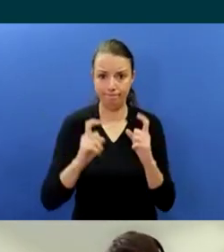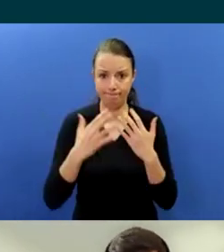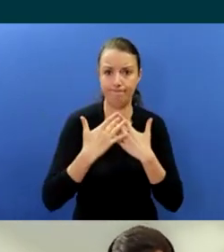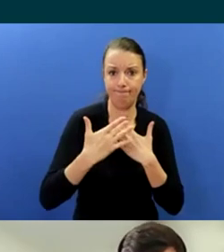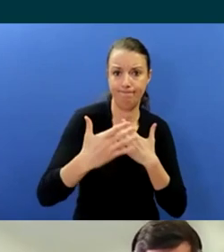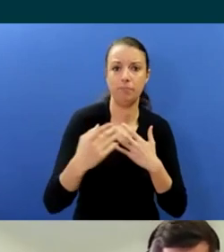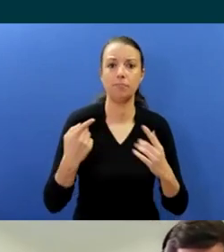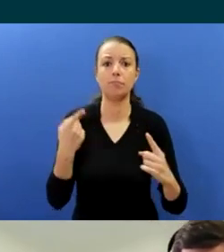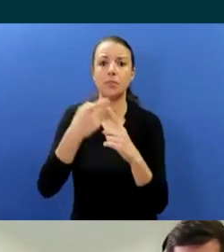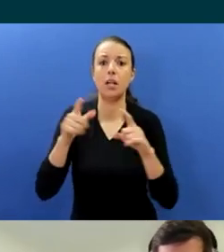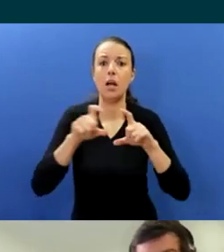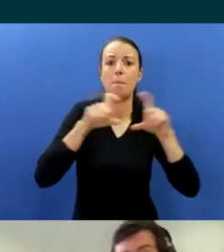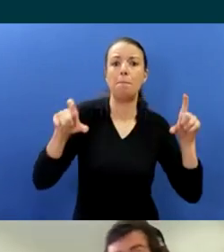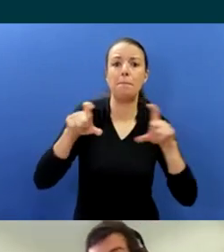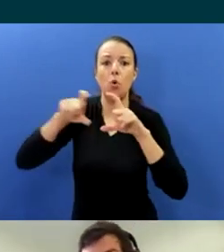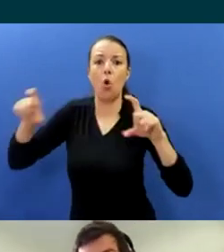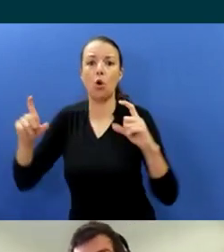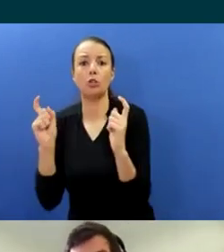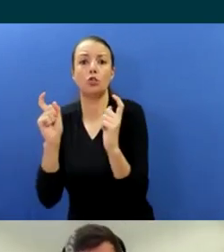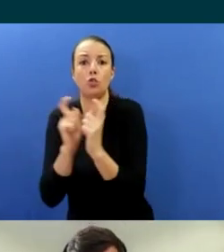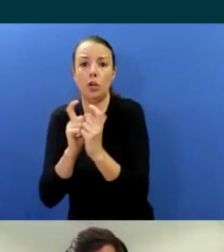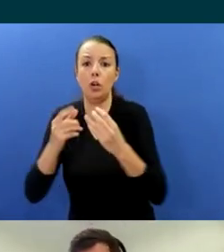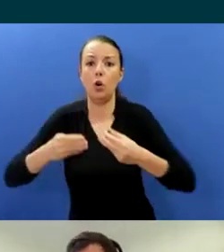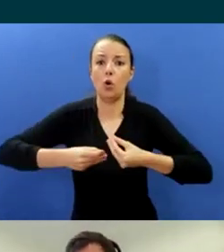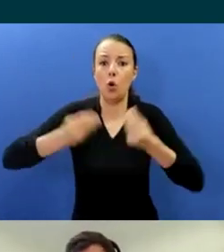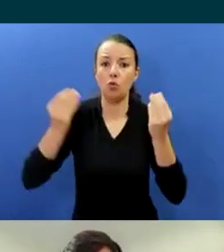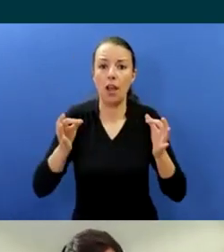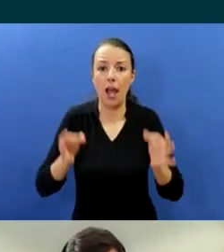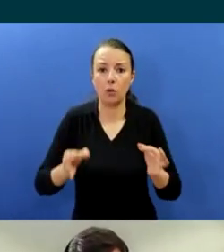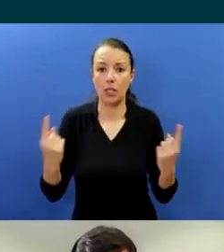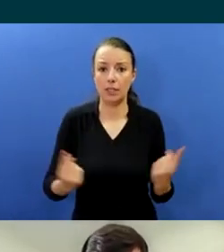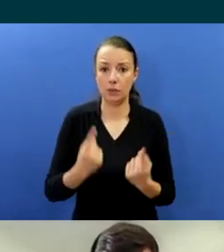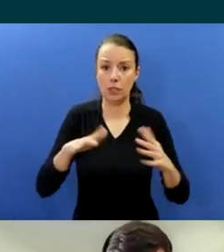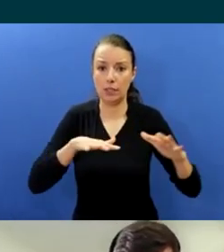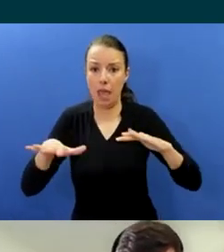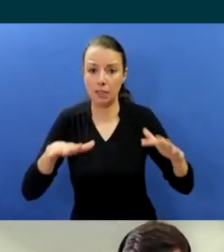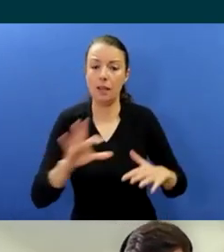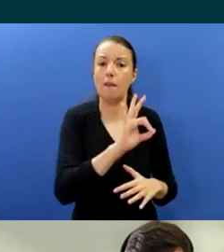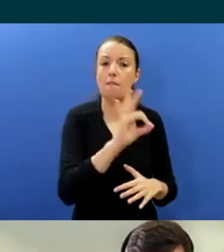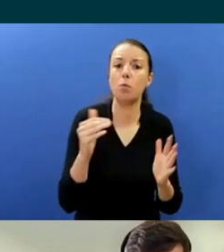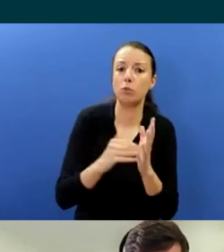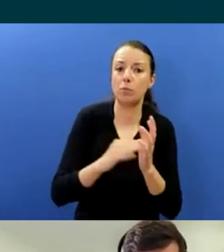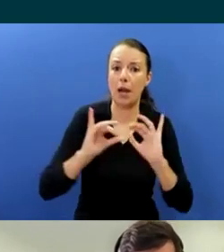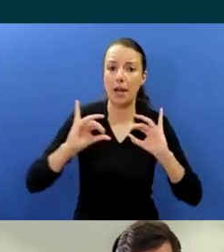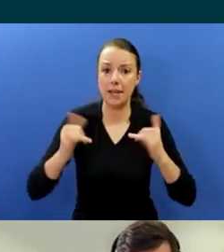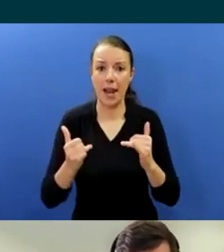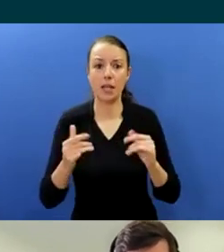specific situation and together with the local residents and local stakeholders.